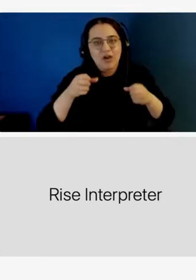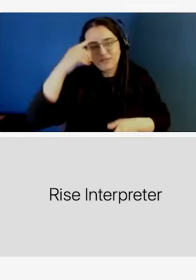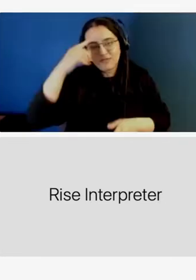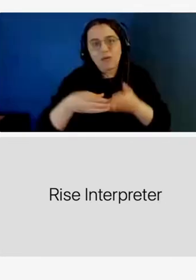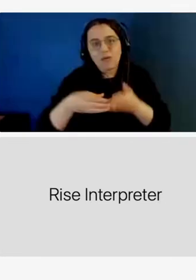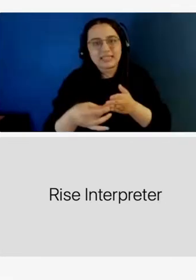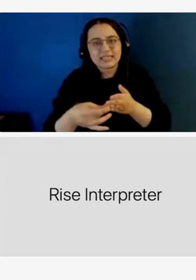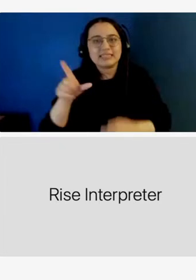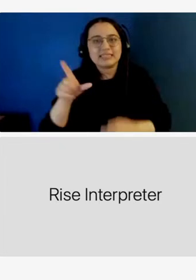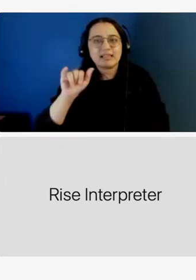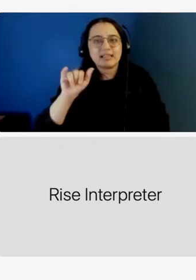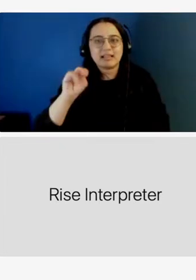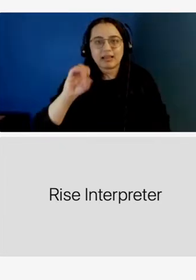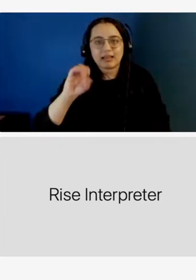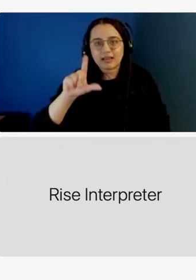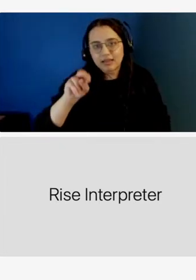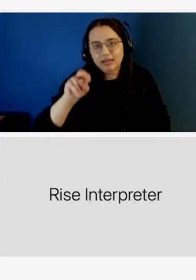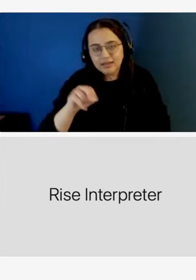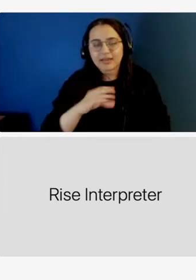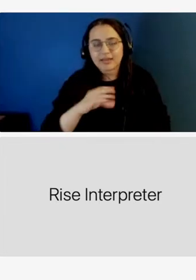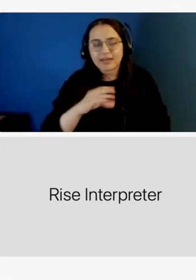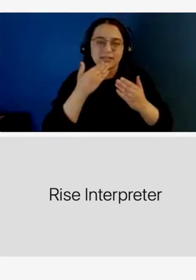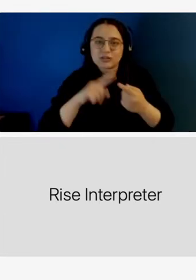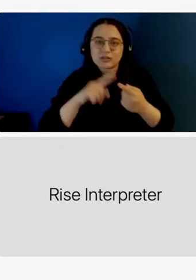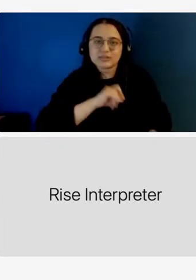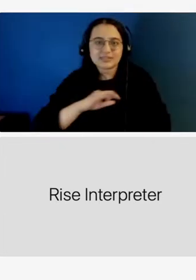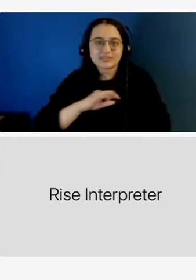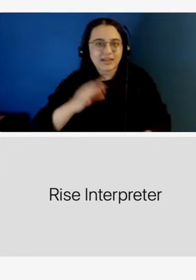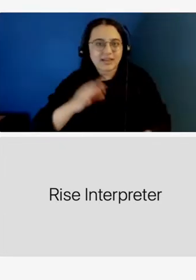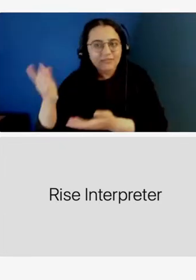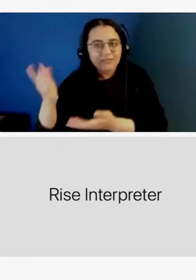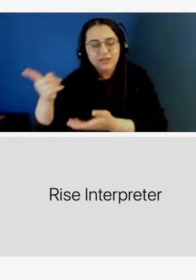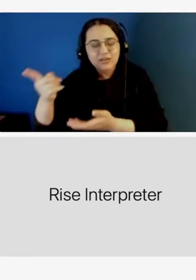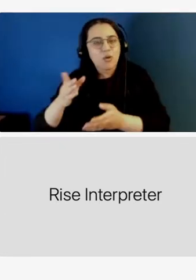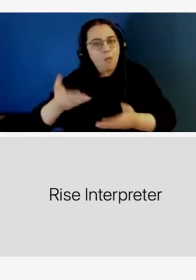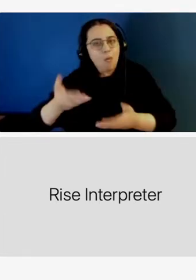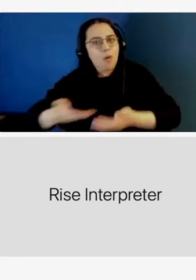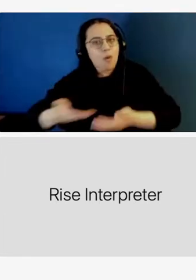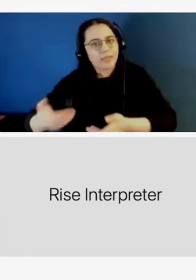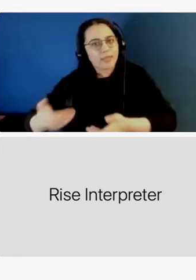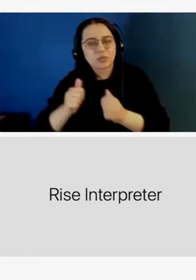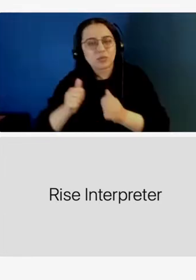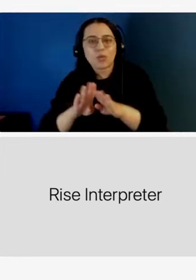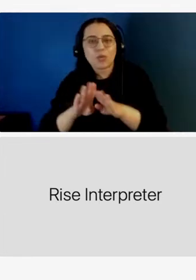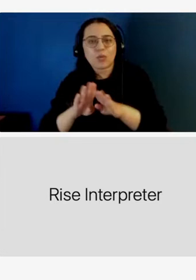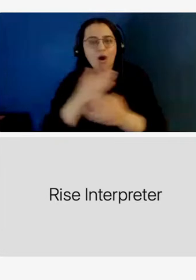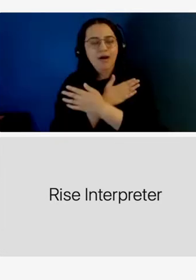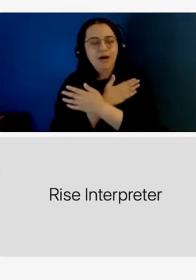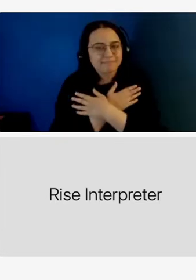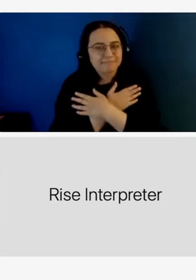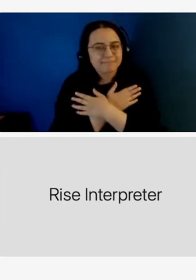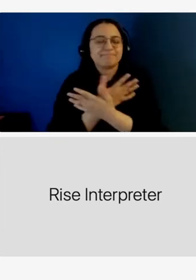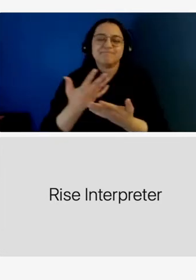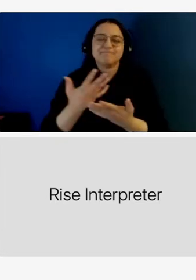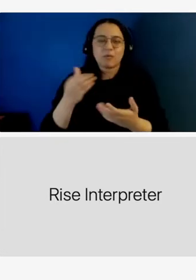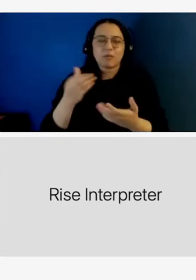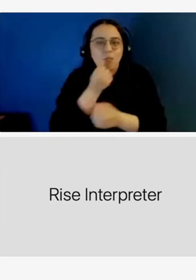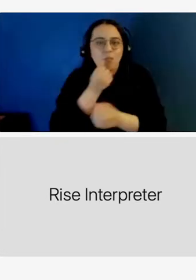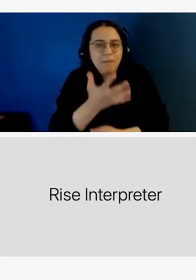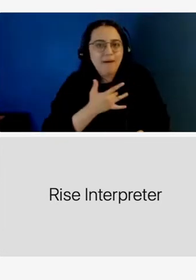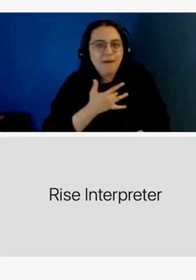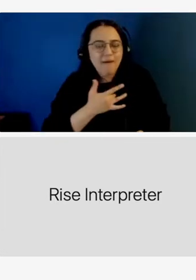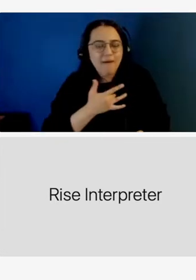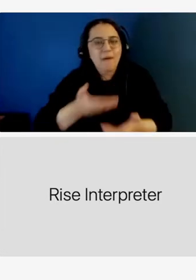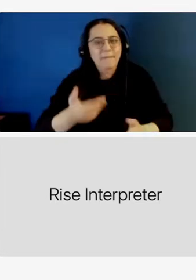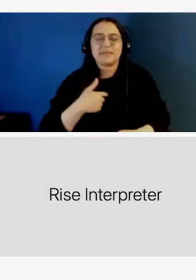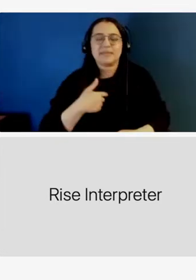has welcomed me with an open arm and a warm heart. We have a lot of work to do at Lincoln, but I'm so